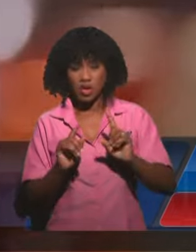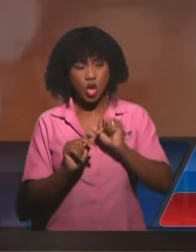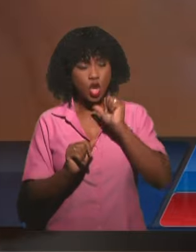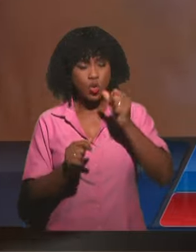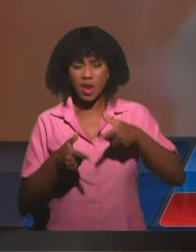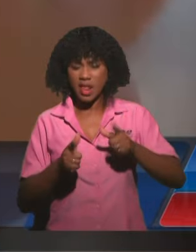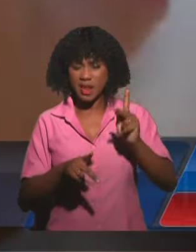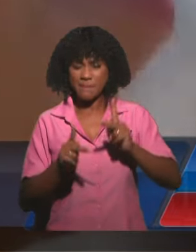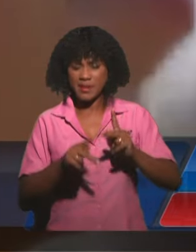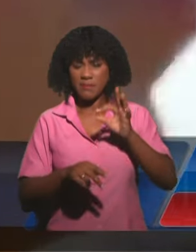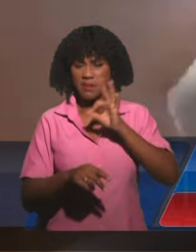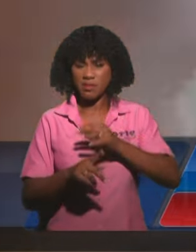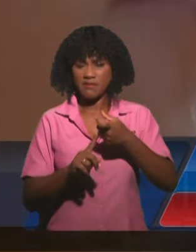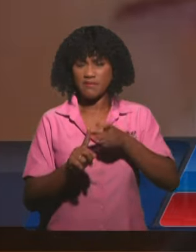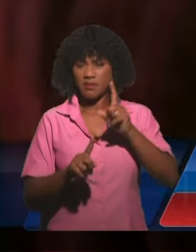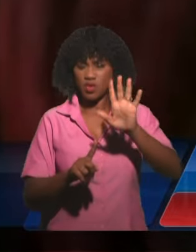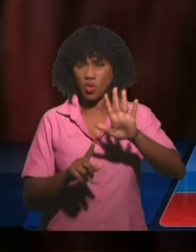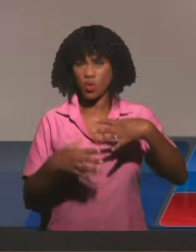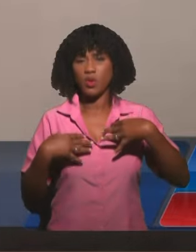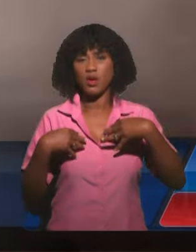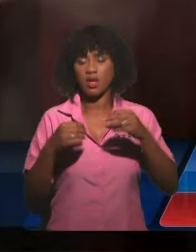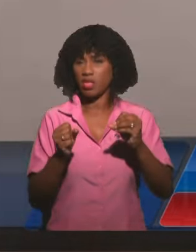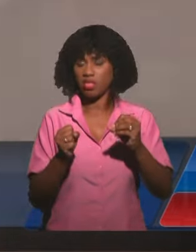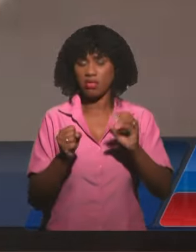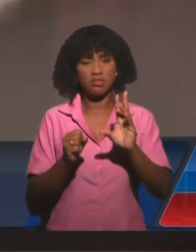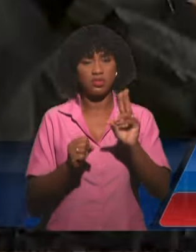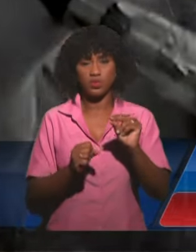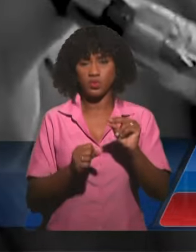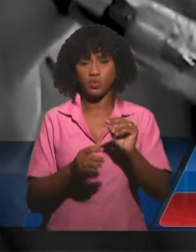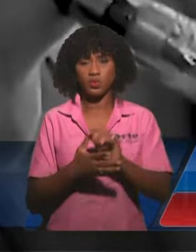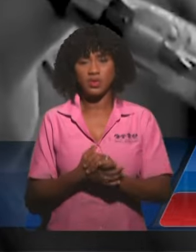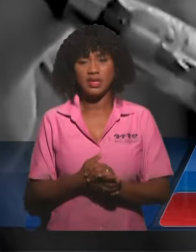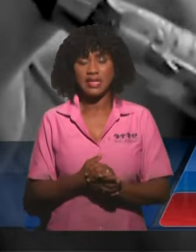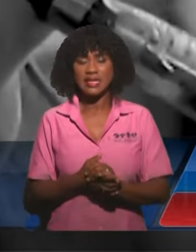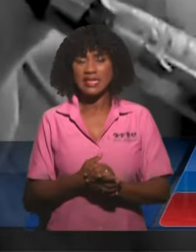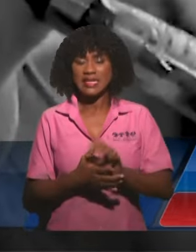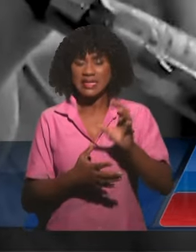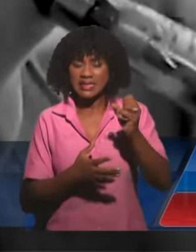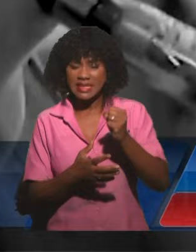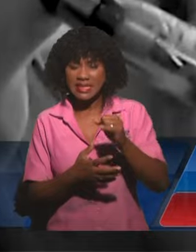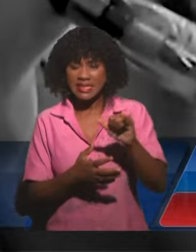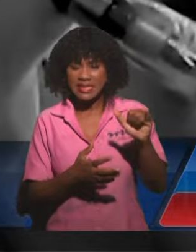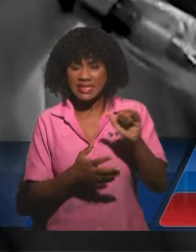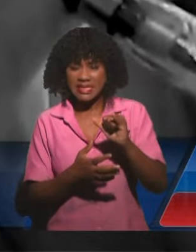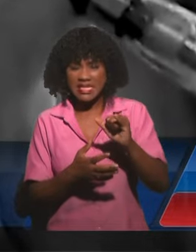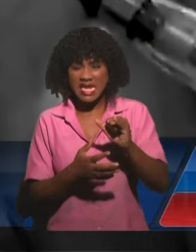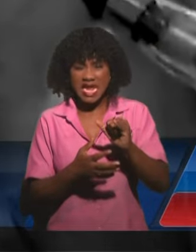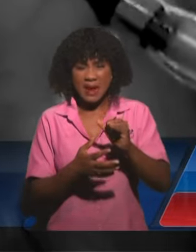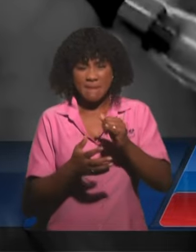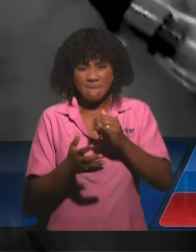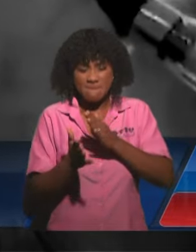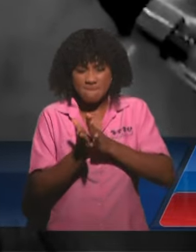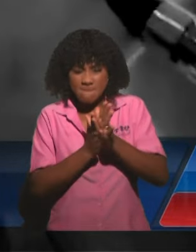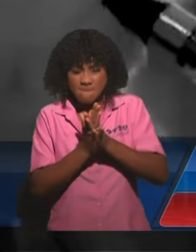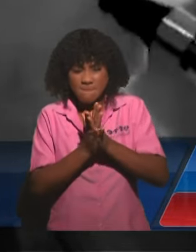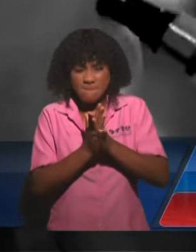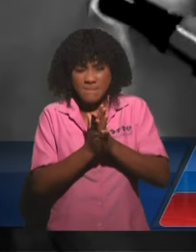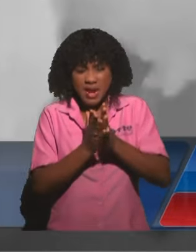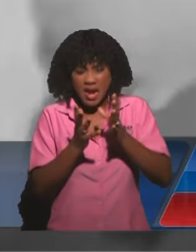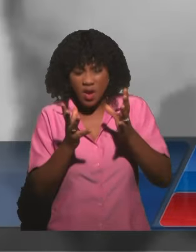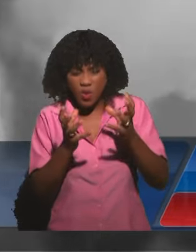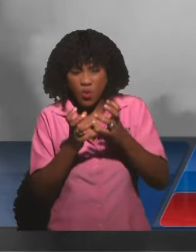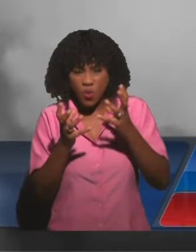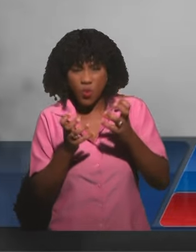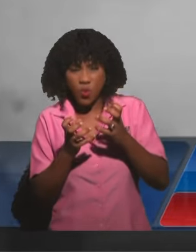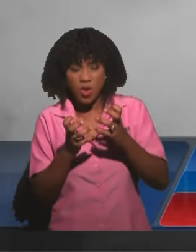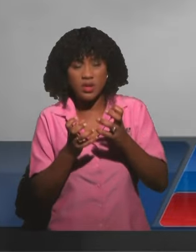people profit off of your health, right? And take that same drive, that same reward seeking.